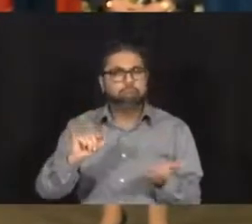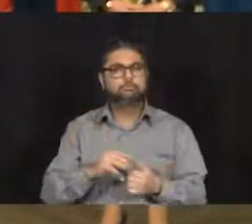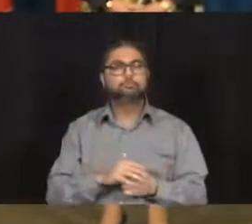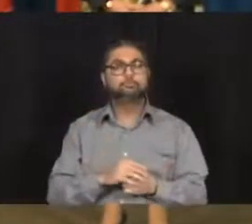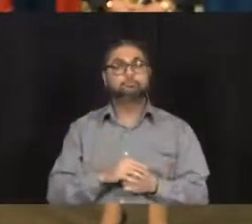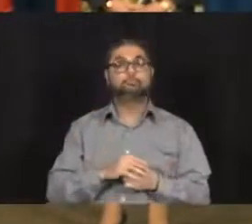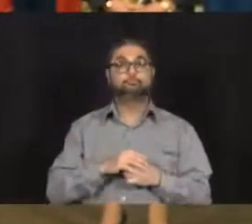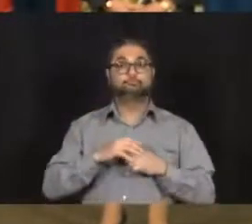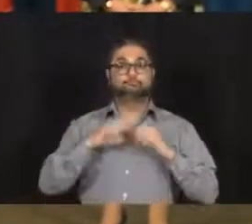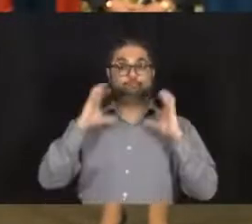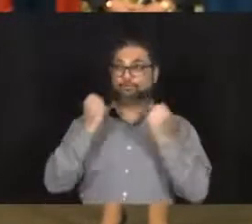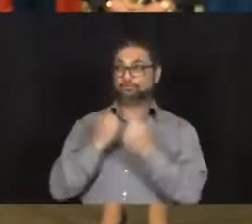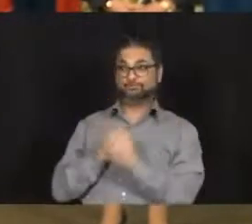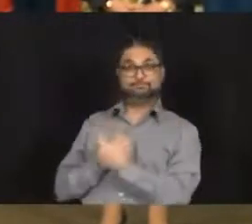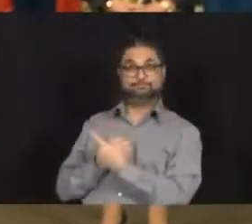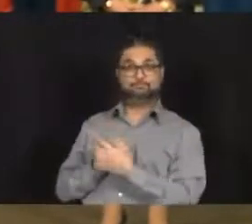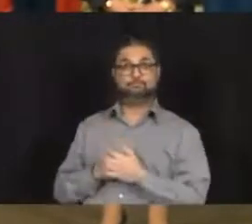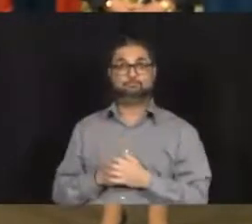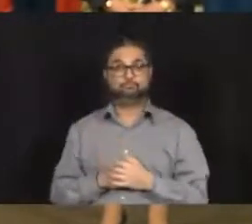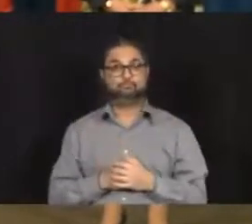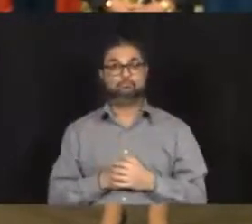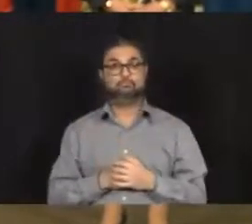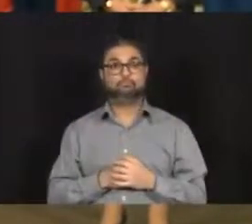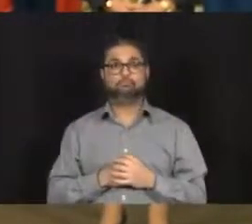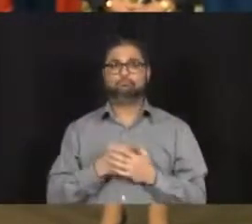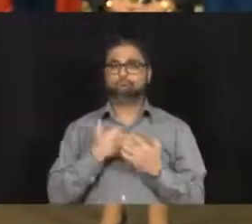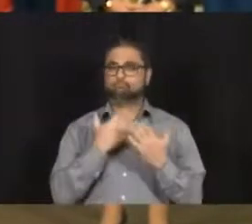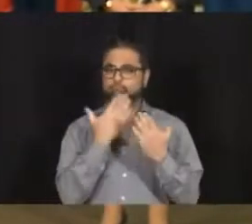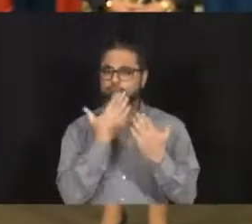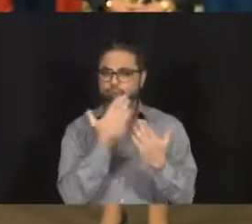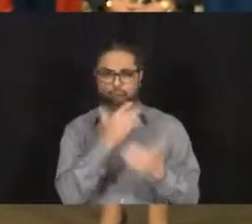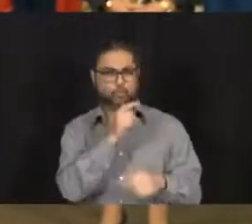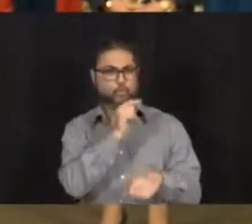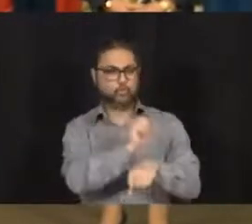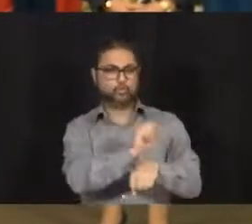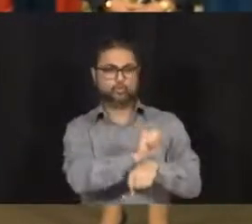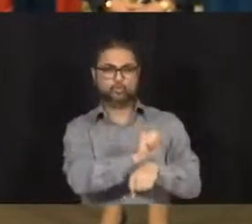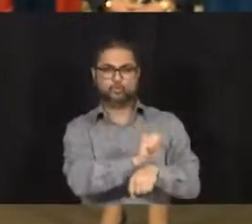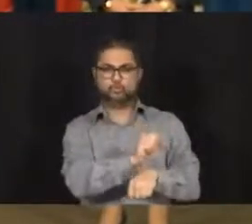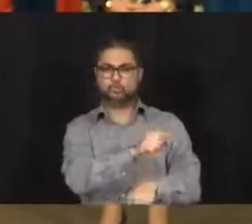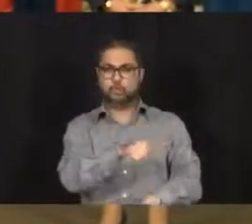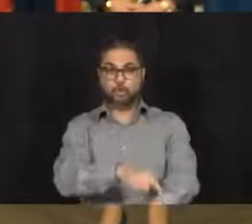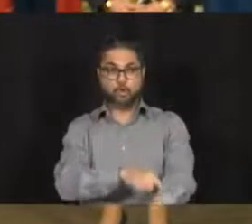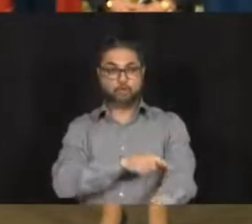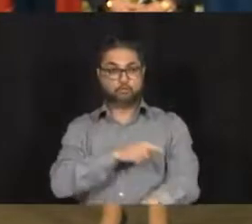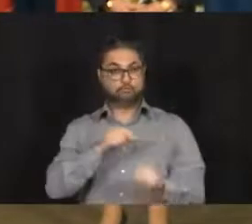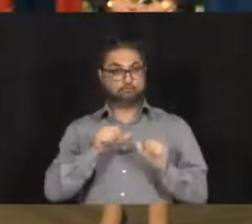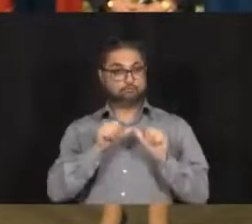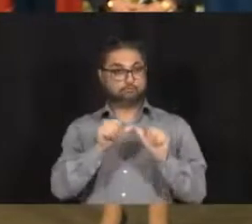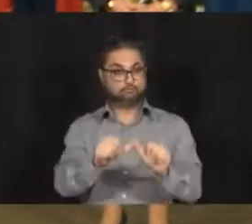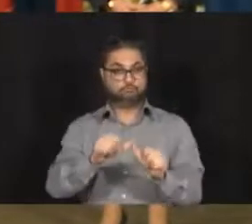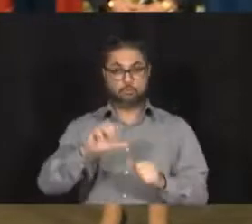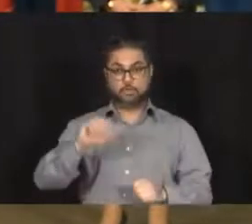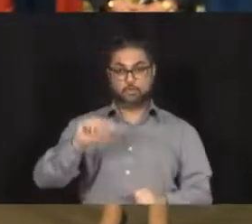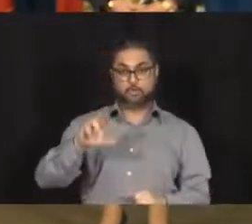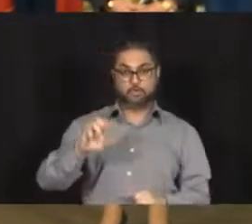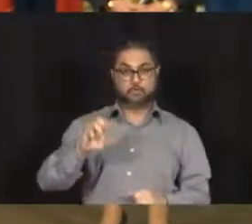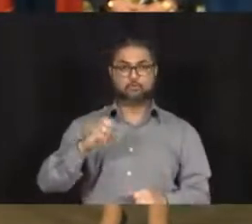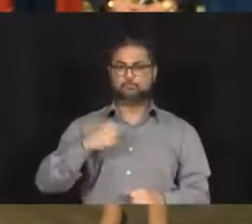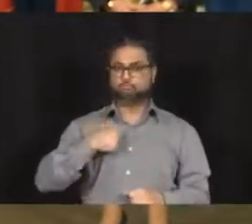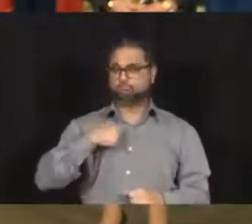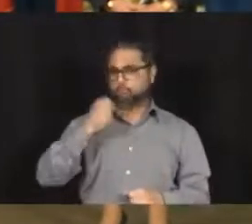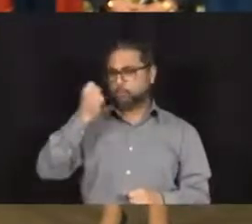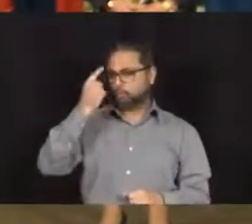care. You know, they're stepping up to the plate. I understand how hard it is for them to go in